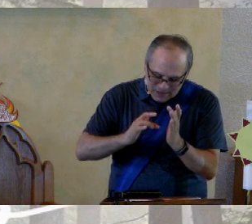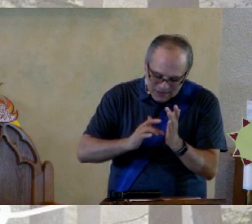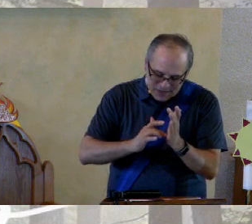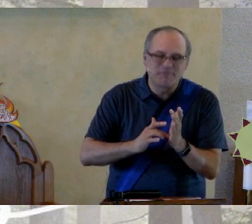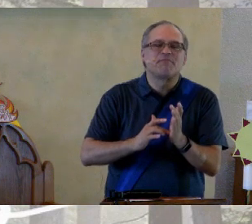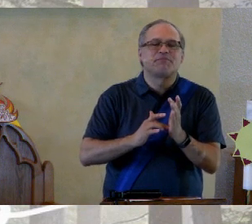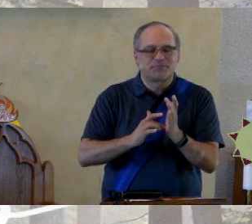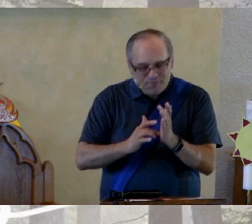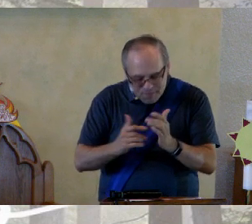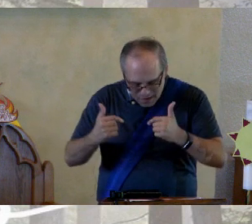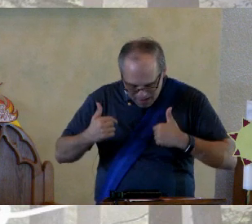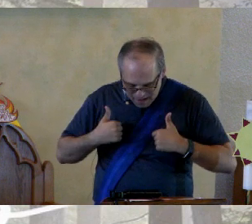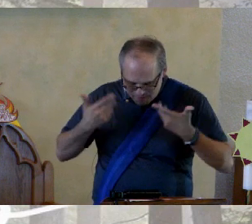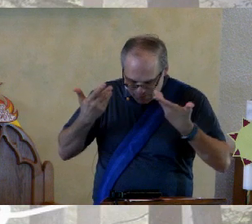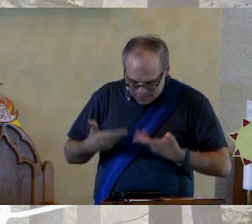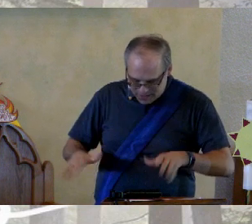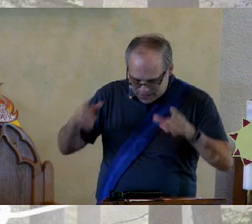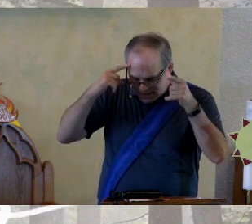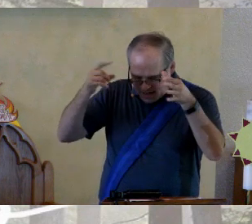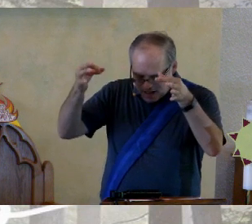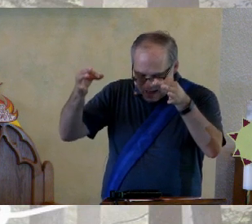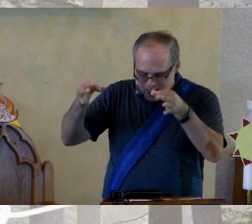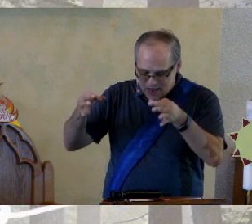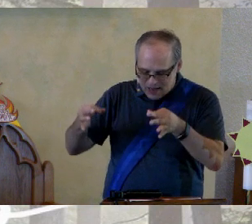Jesus. I have